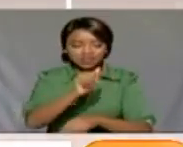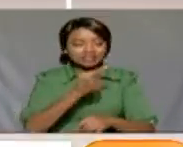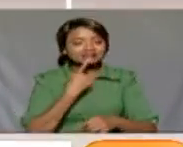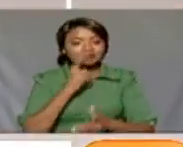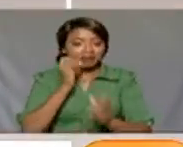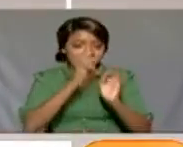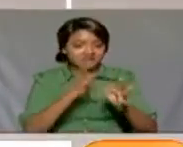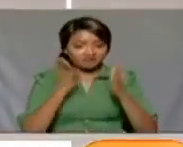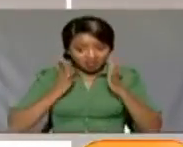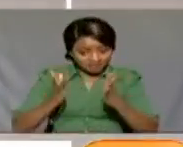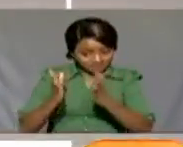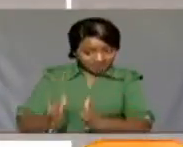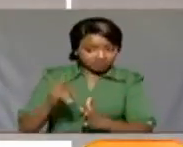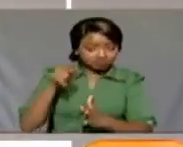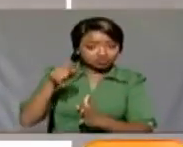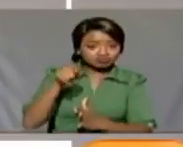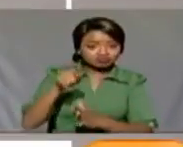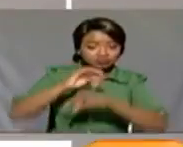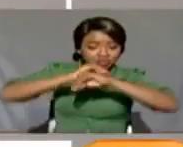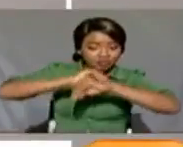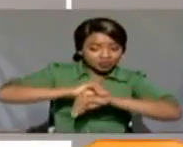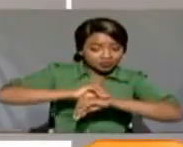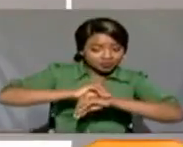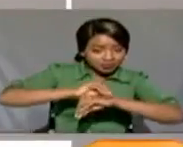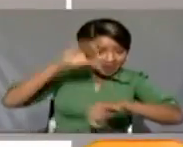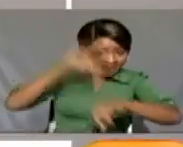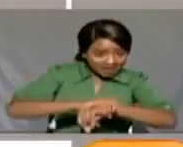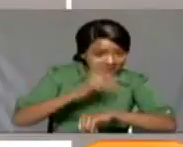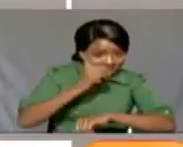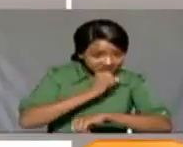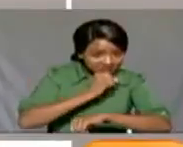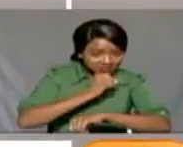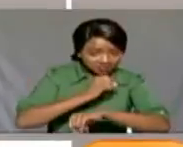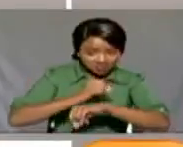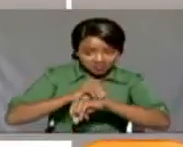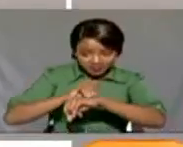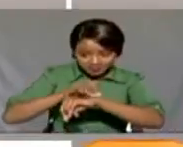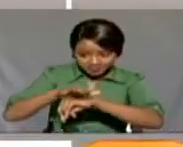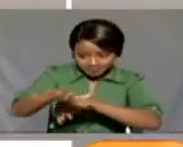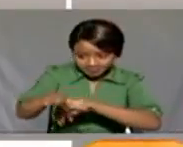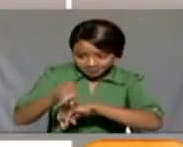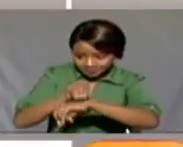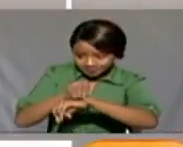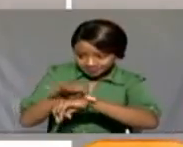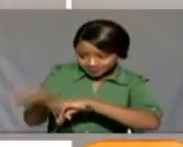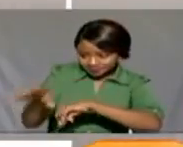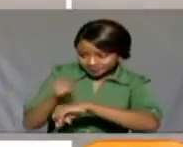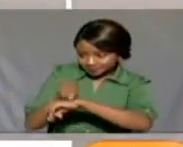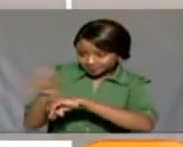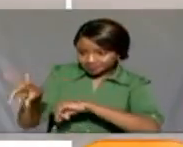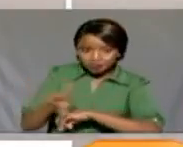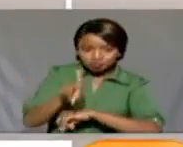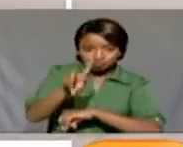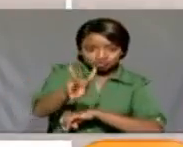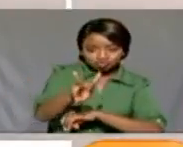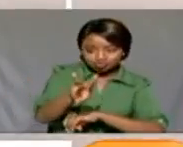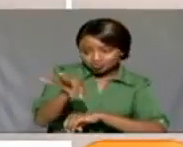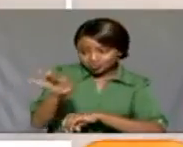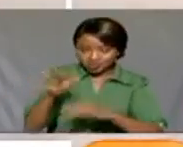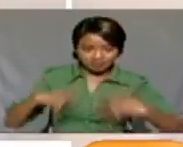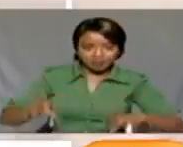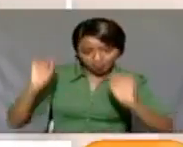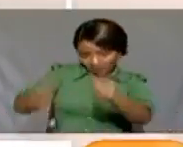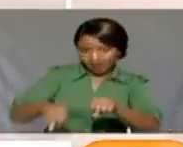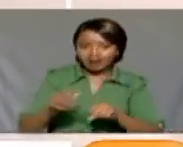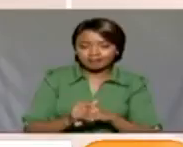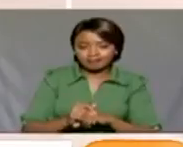on average 2 to 3 people. Of course, that means that if it came into a city as Nairobi, because we all have not been